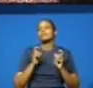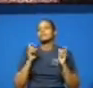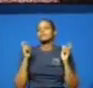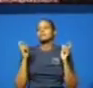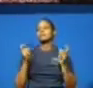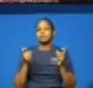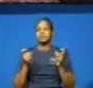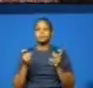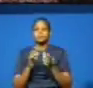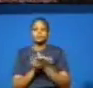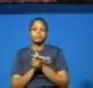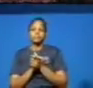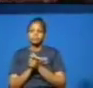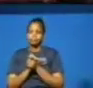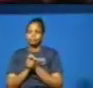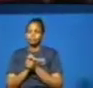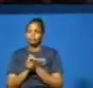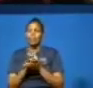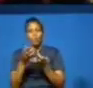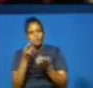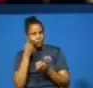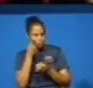I see you on Friday evening.